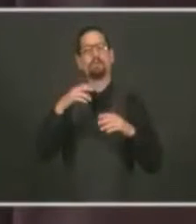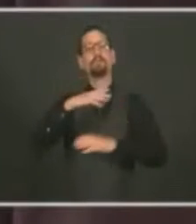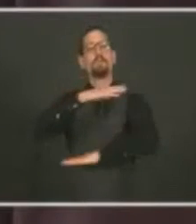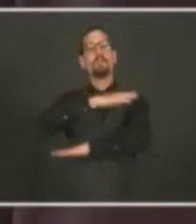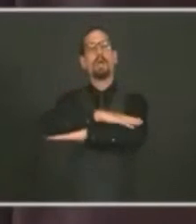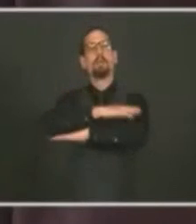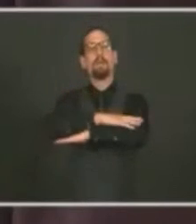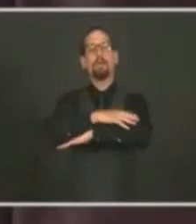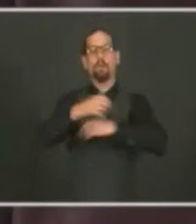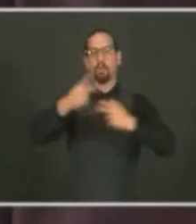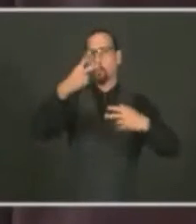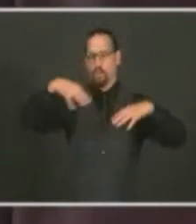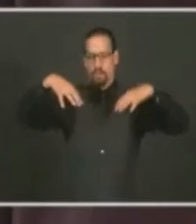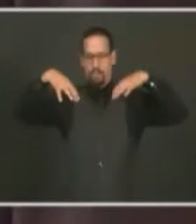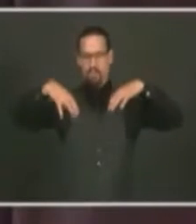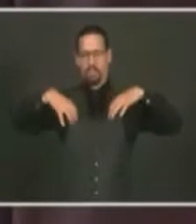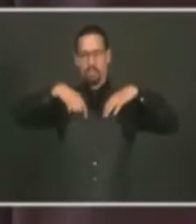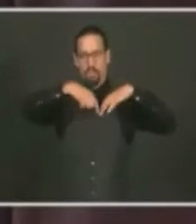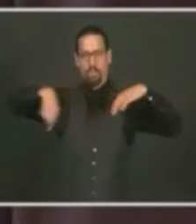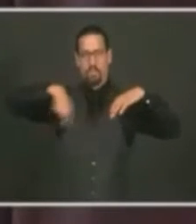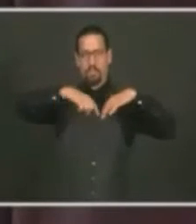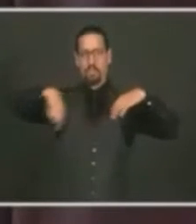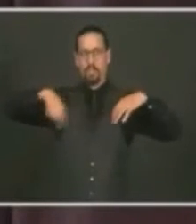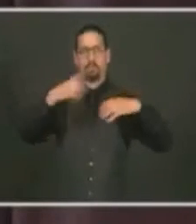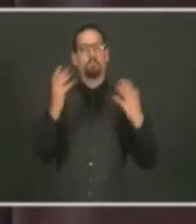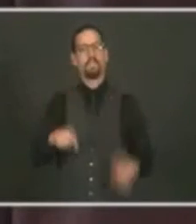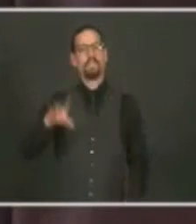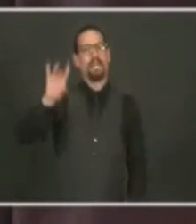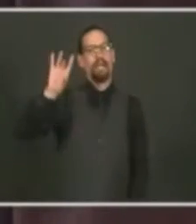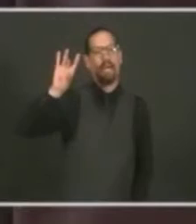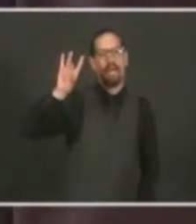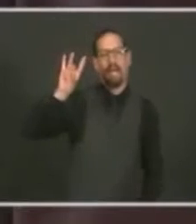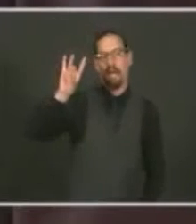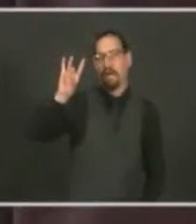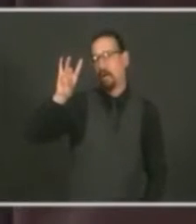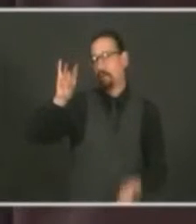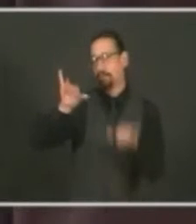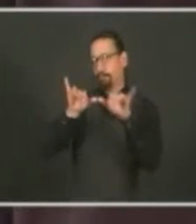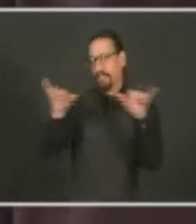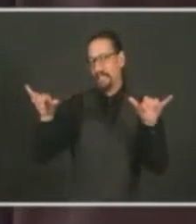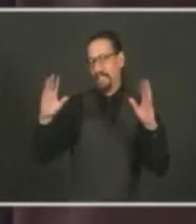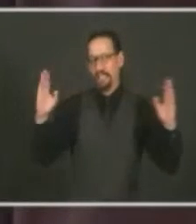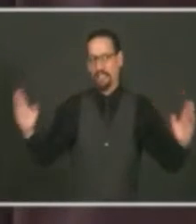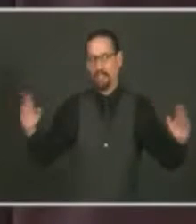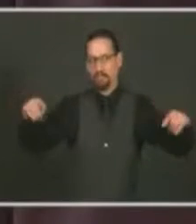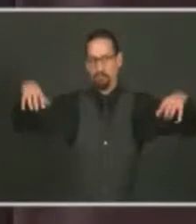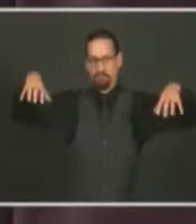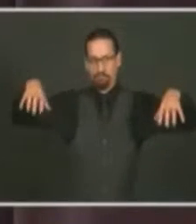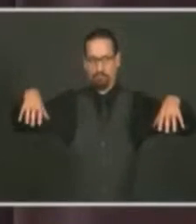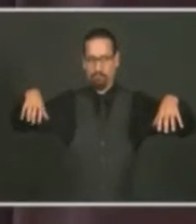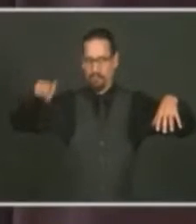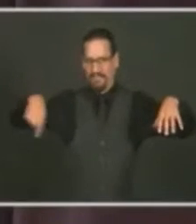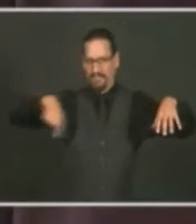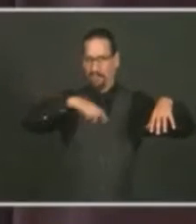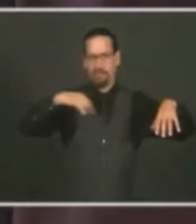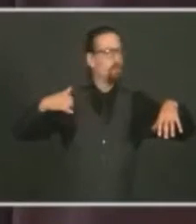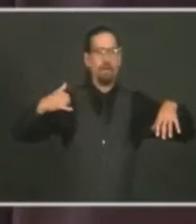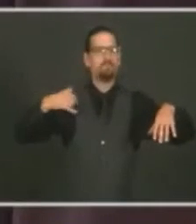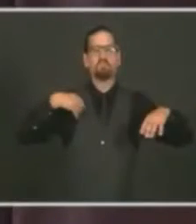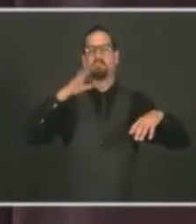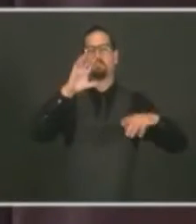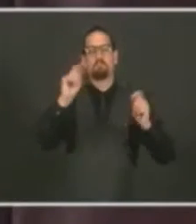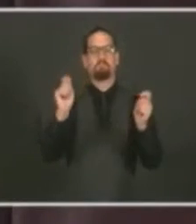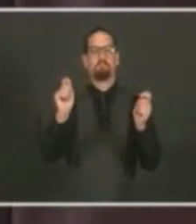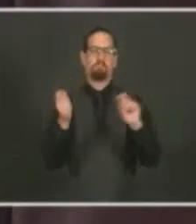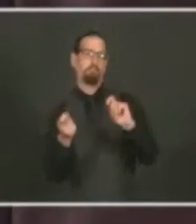6 feet. So starting now, outdoor tables for outdoor dining only have to be spaced 6